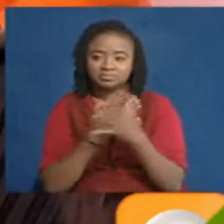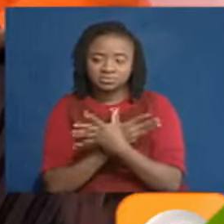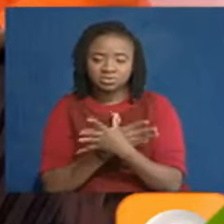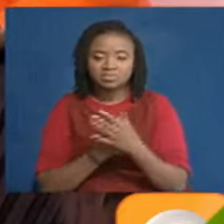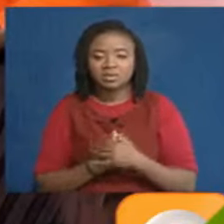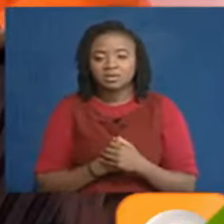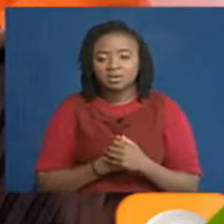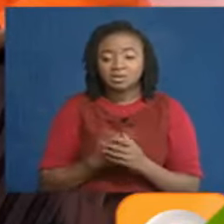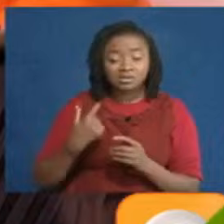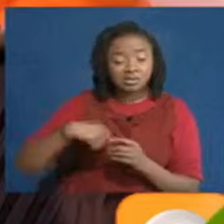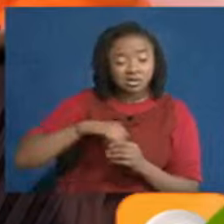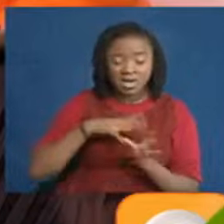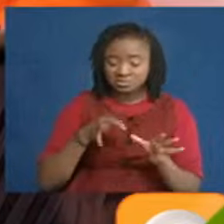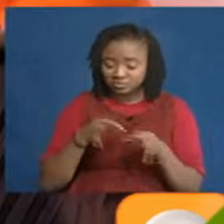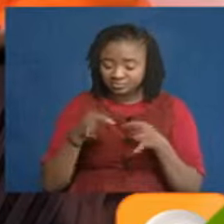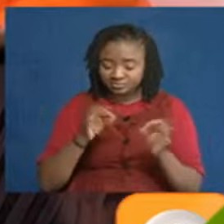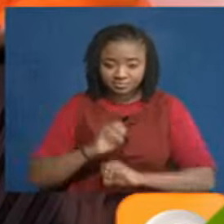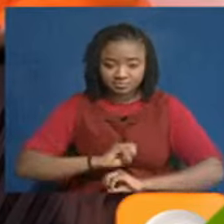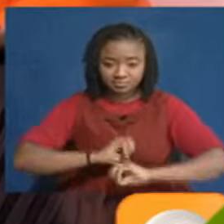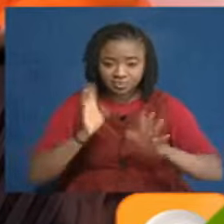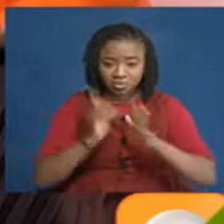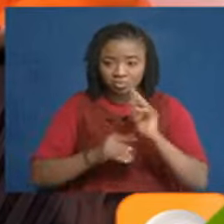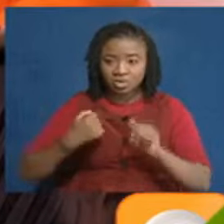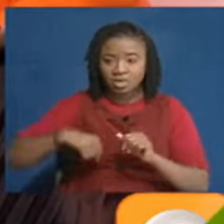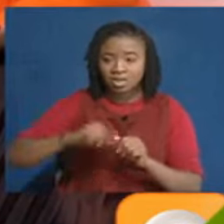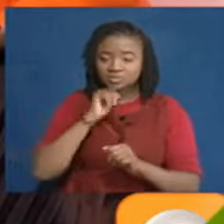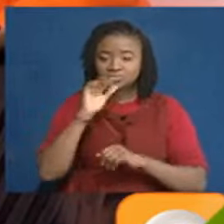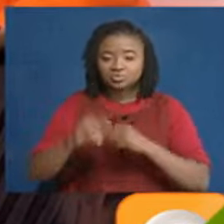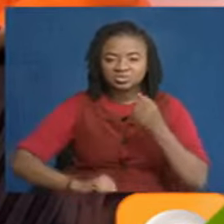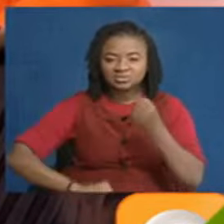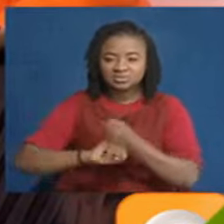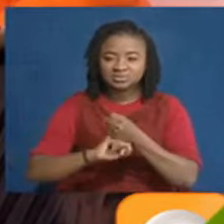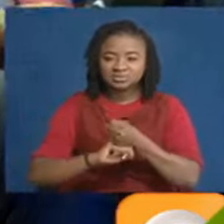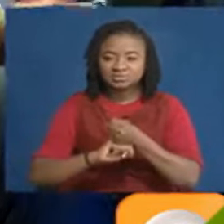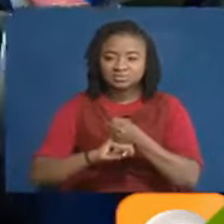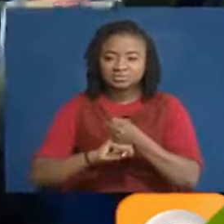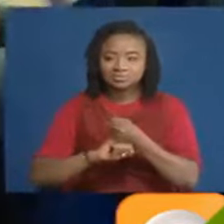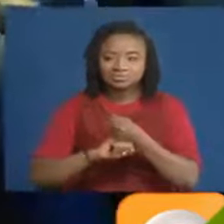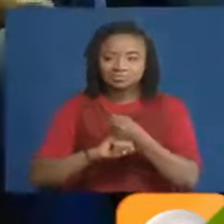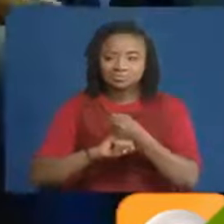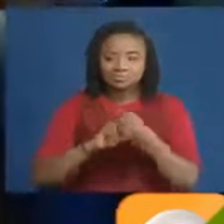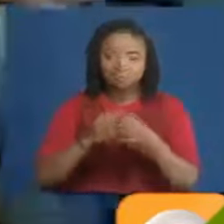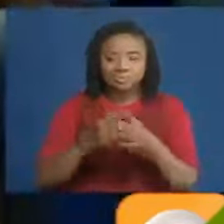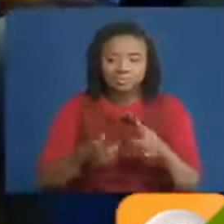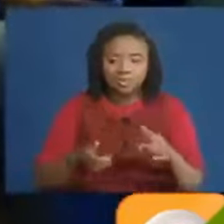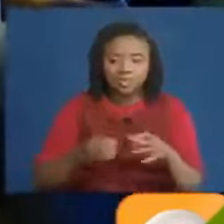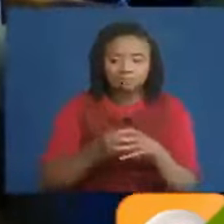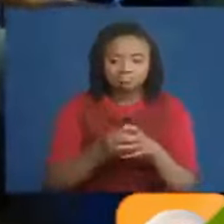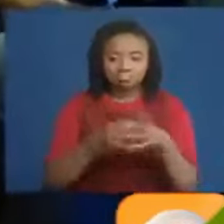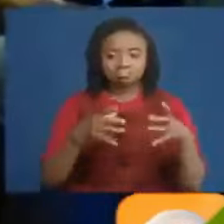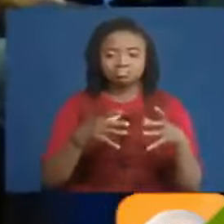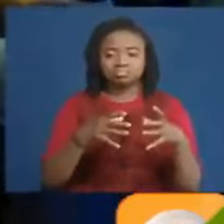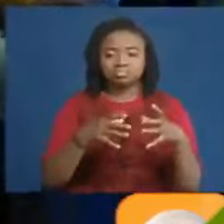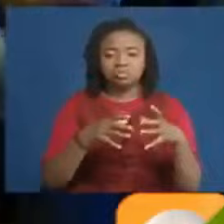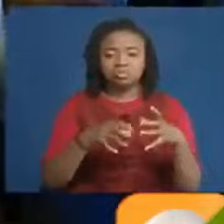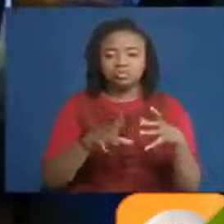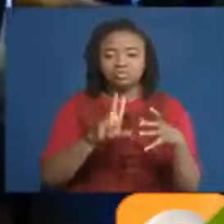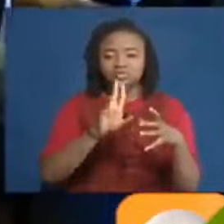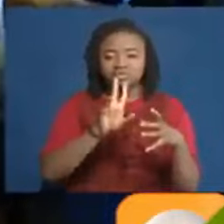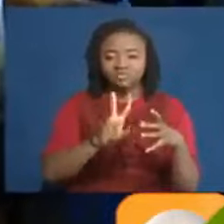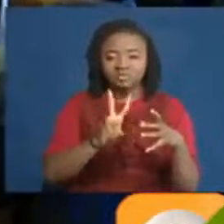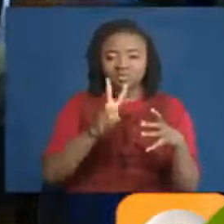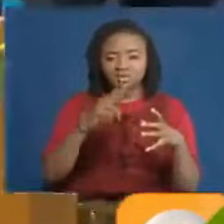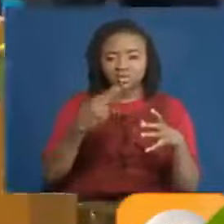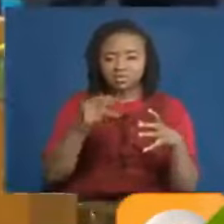clear that we do not support expansion of the veto. But there are those who argue that before Africa